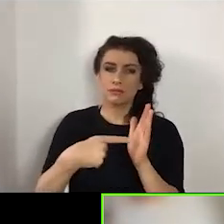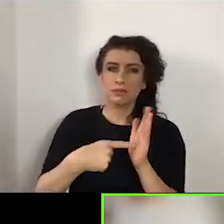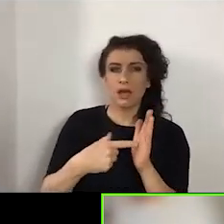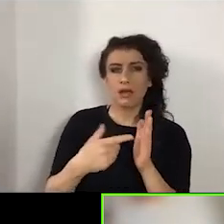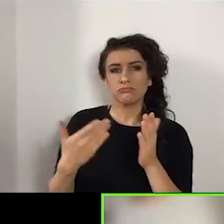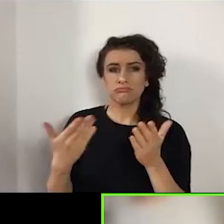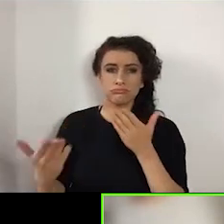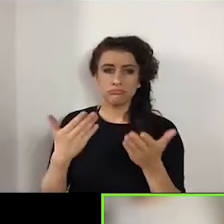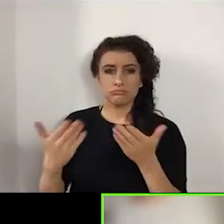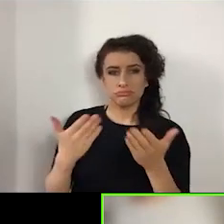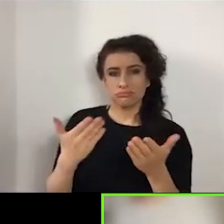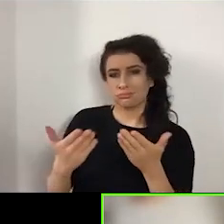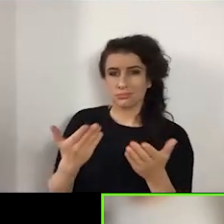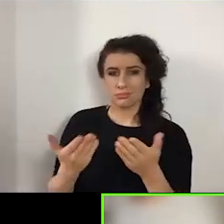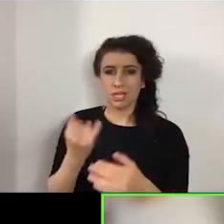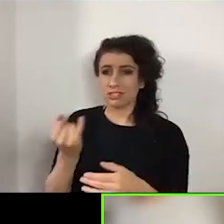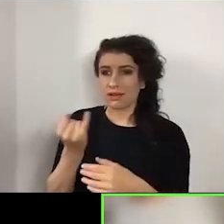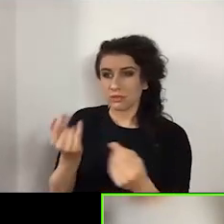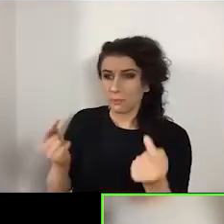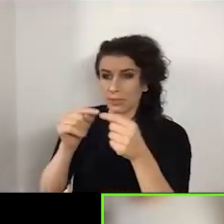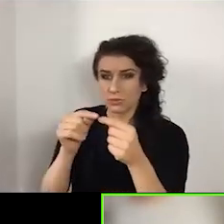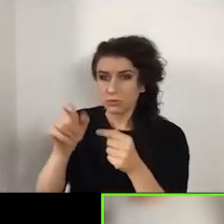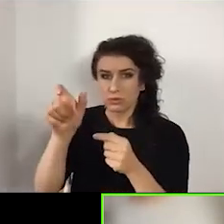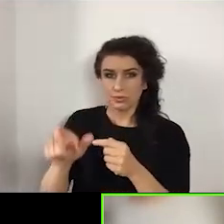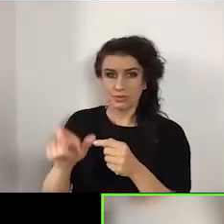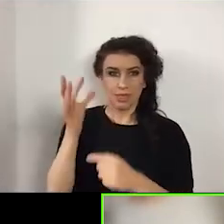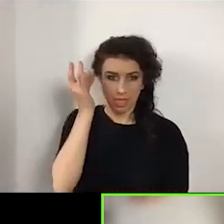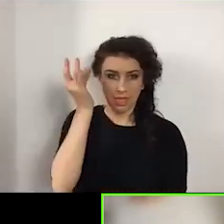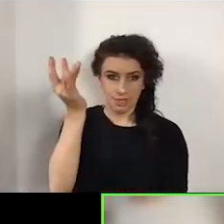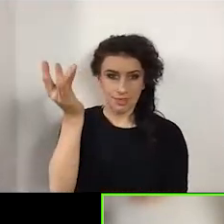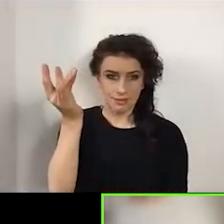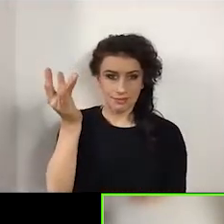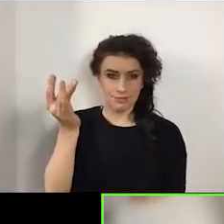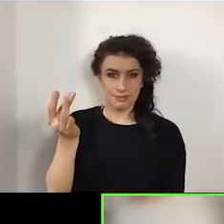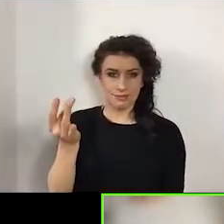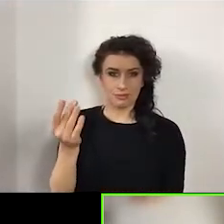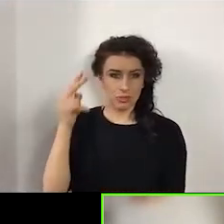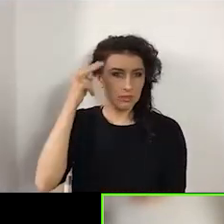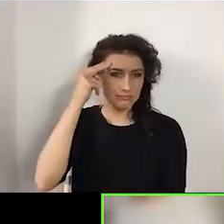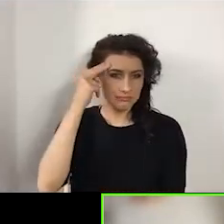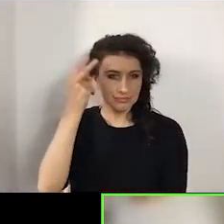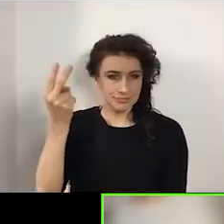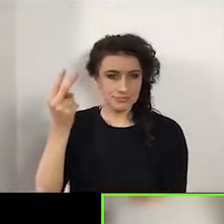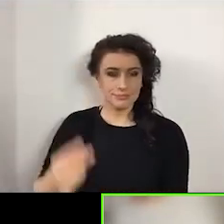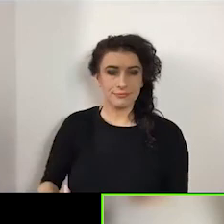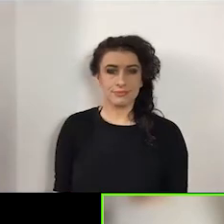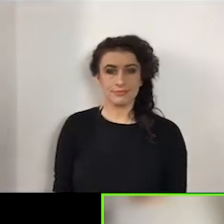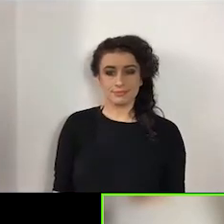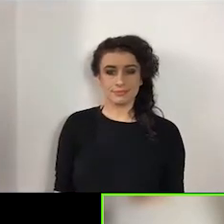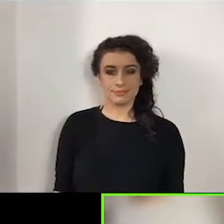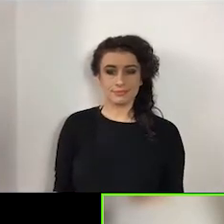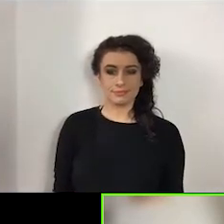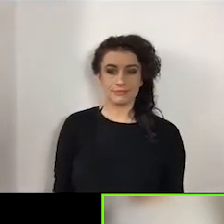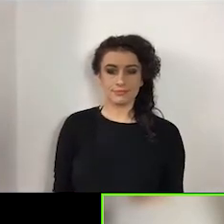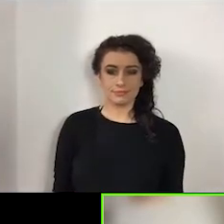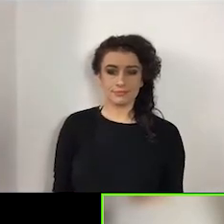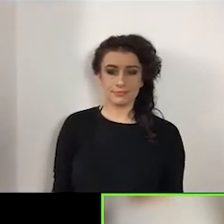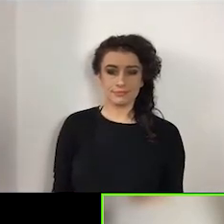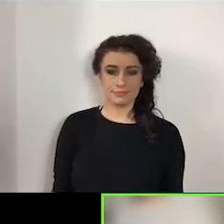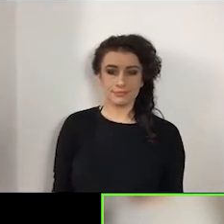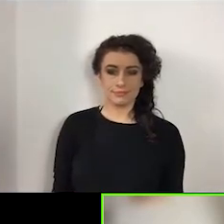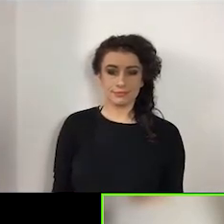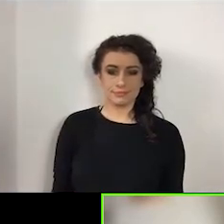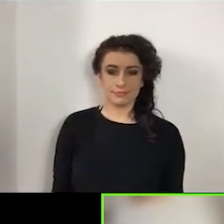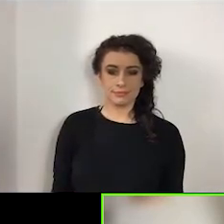there as a man, and you feel like, yeah, because it's a woman, I don't agree, you know, this misogyny. I don't know how you